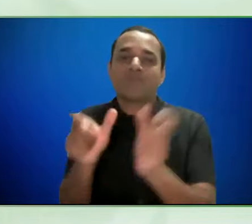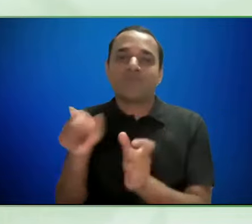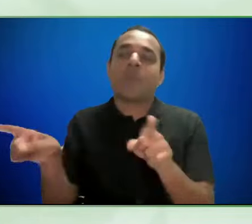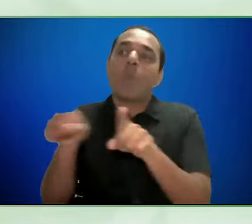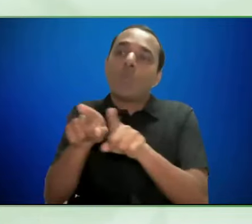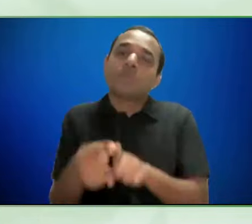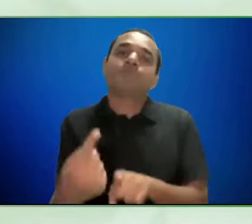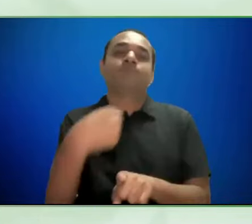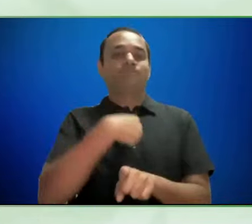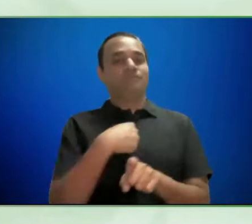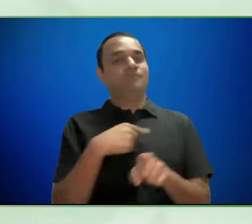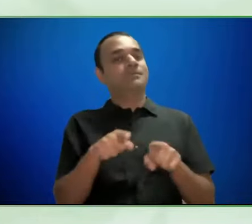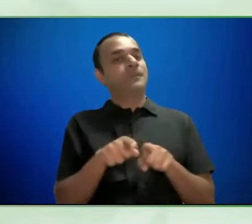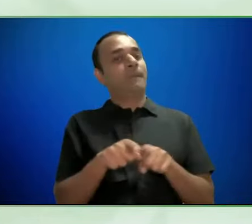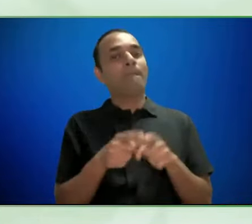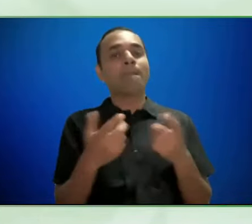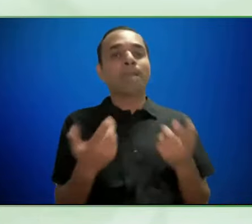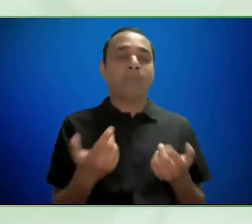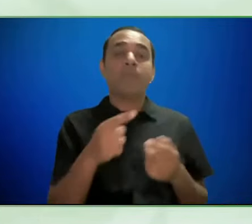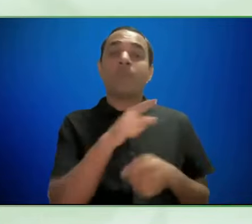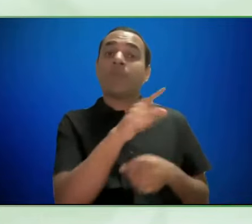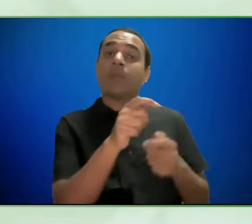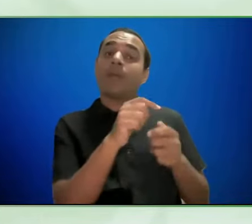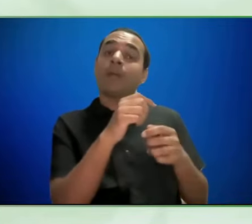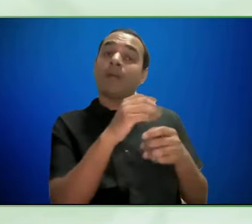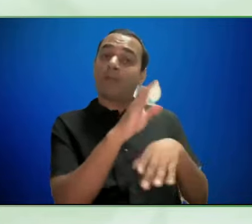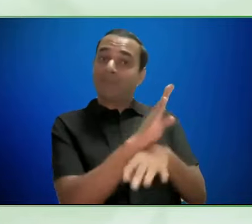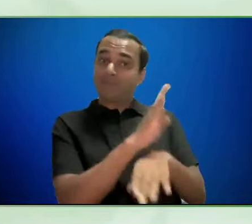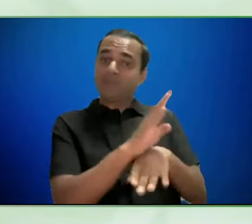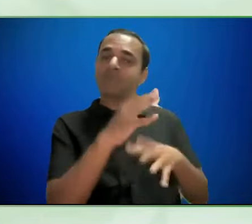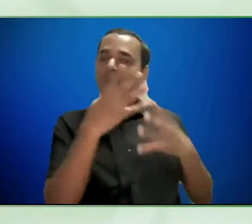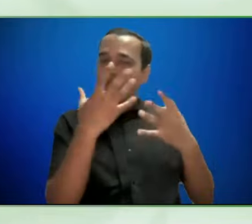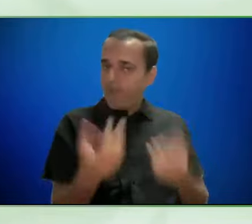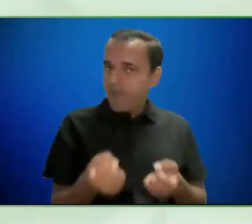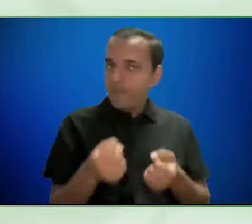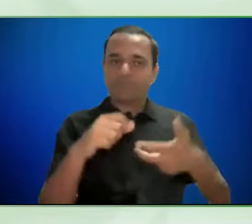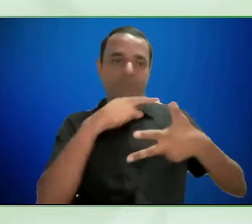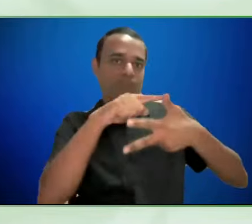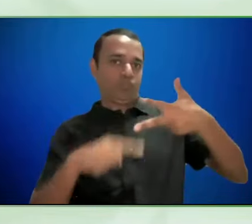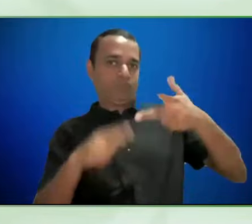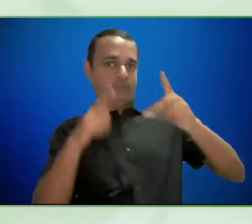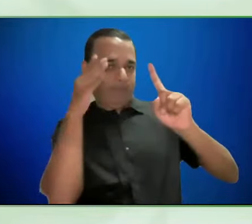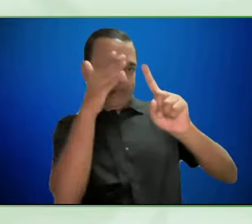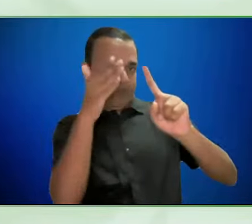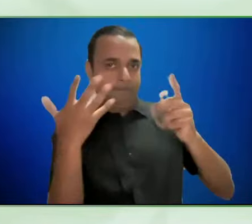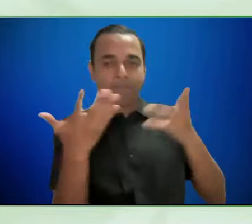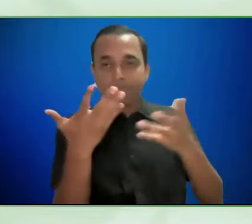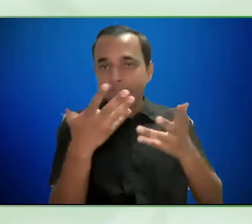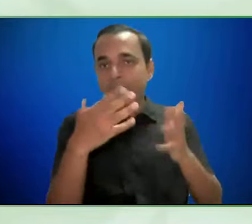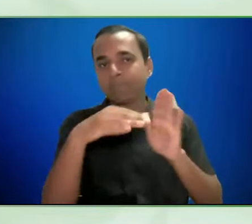goal is to share our story far and wide